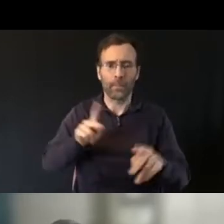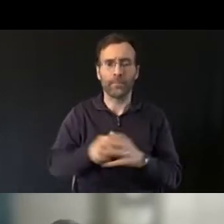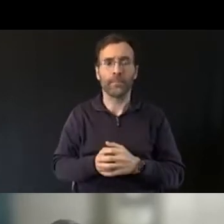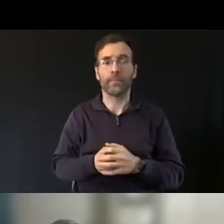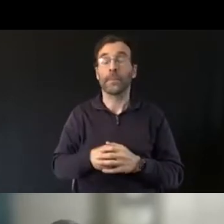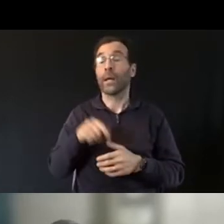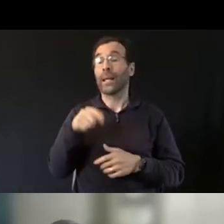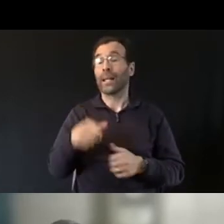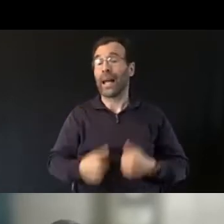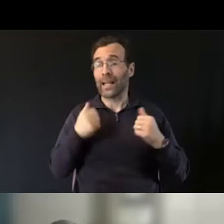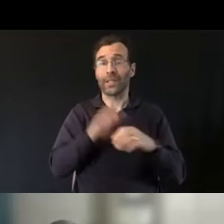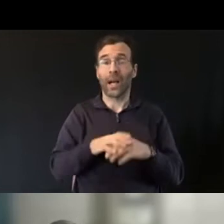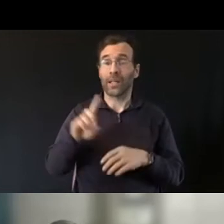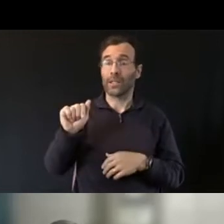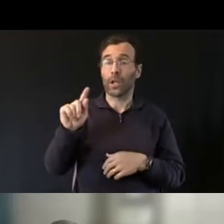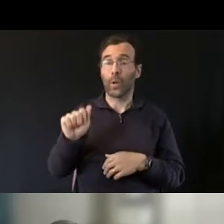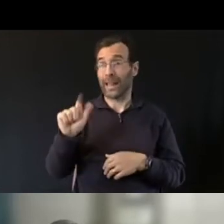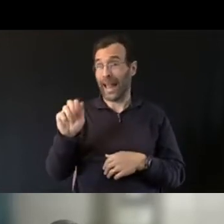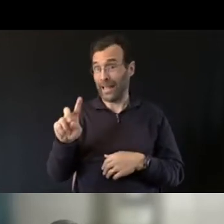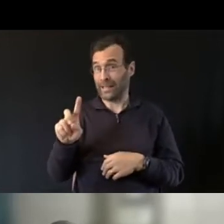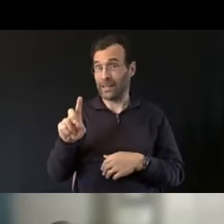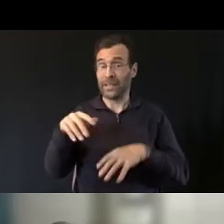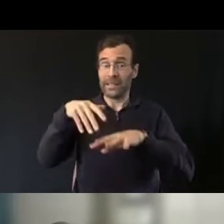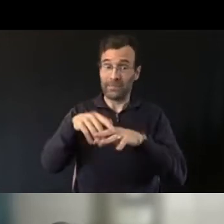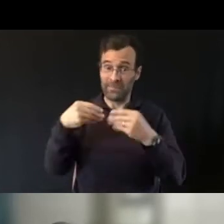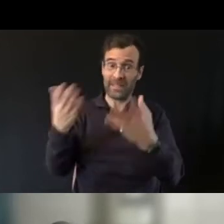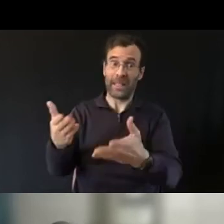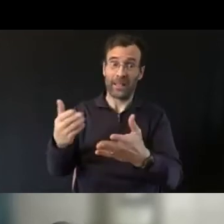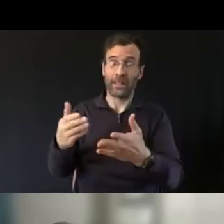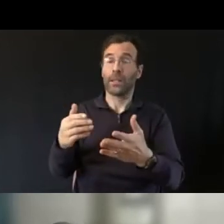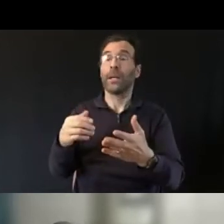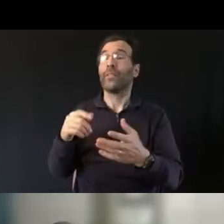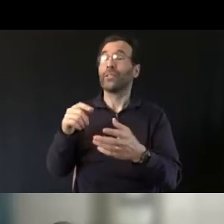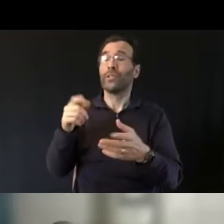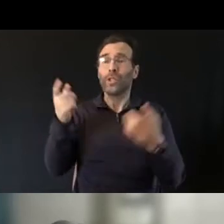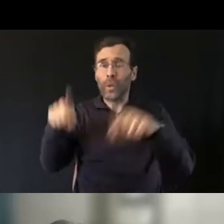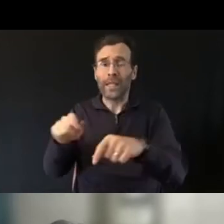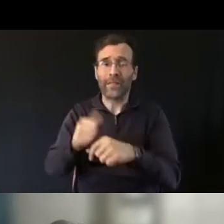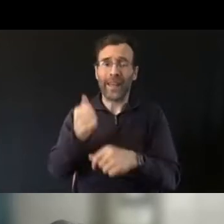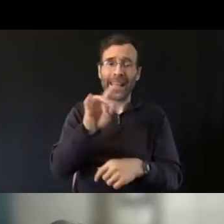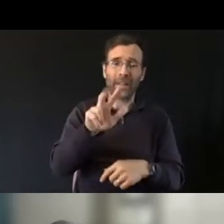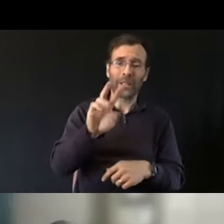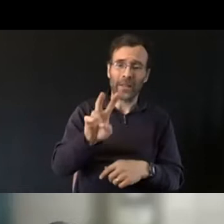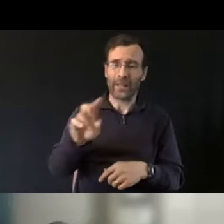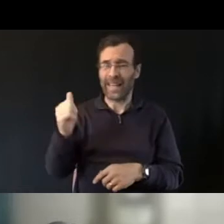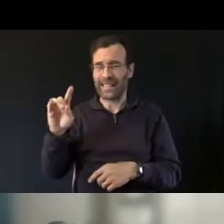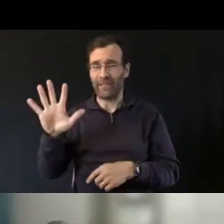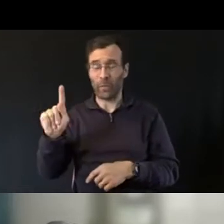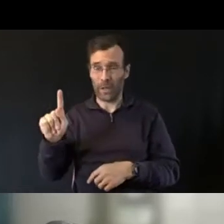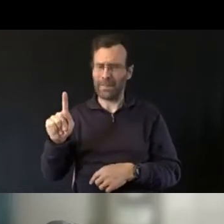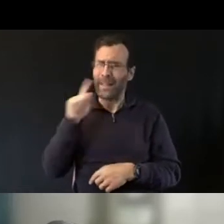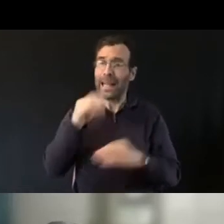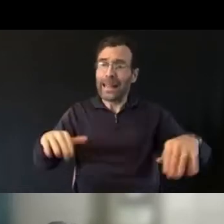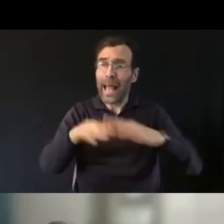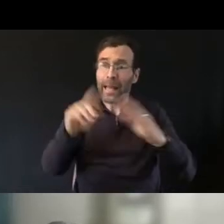Dakota lands ceded in the treaties of 1837 and 1851. I believe that land acknowledgements are an important step in